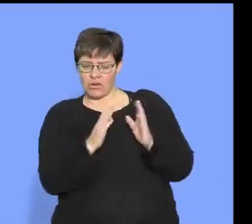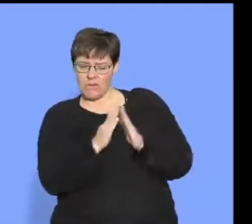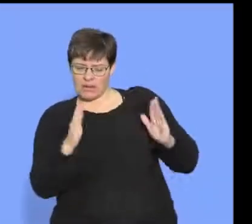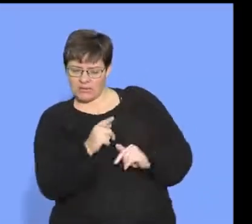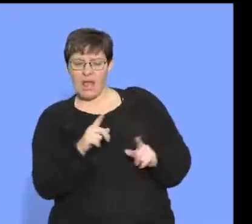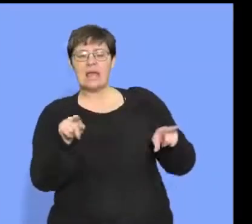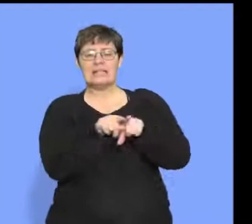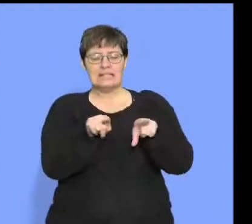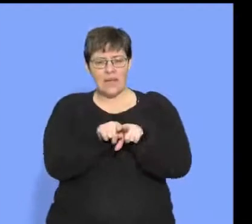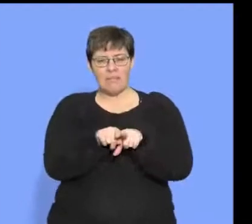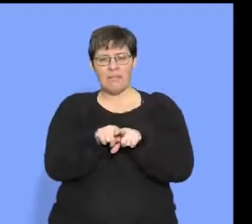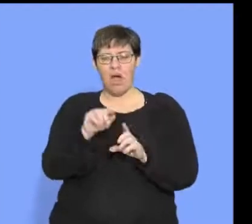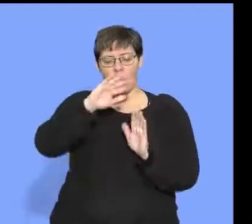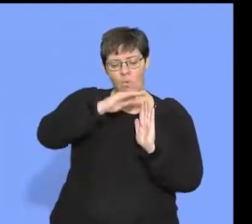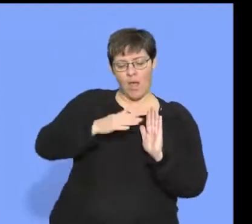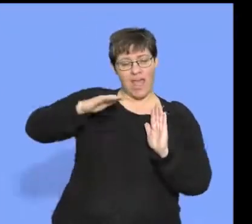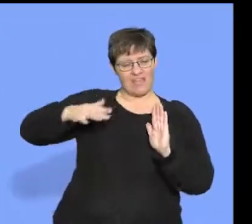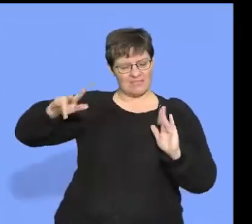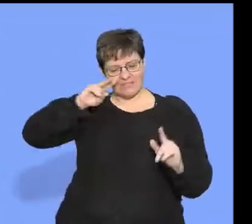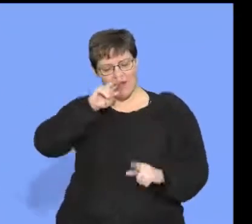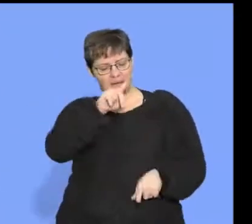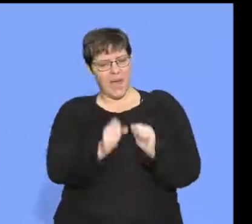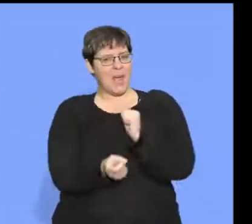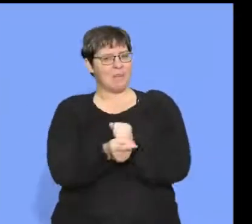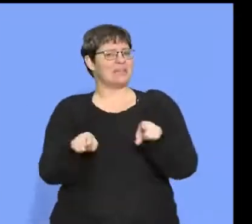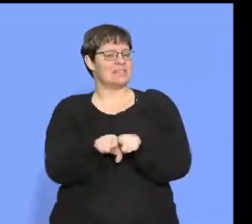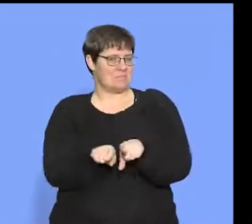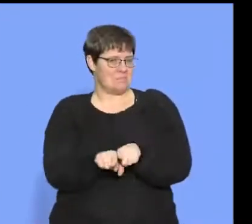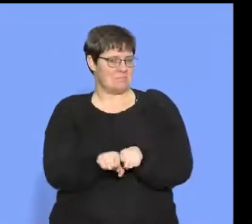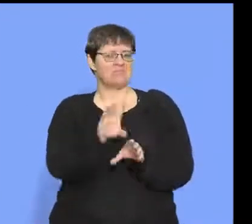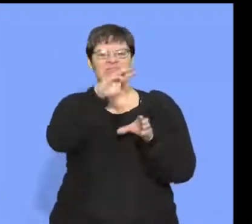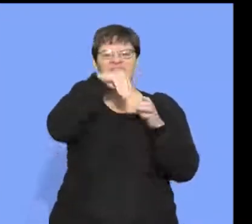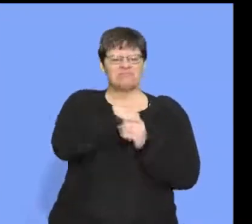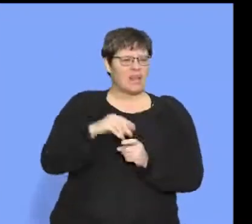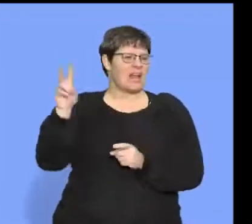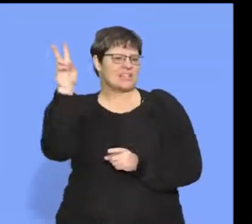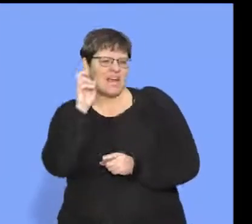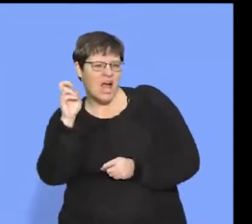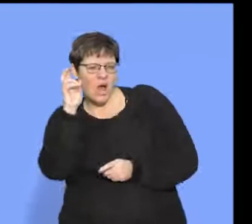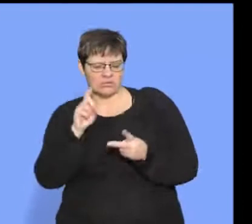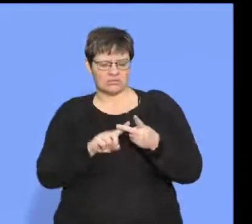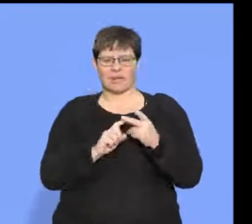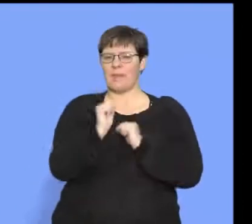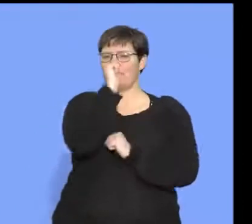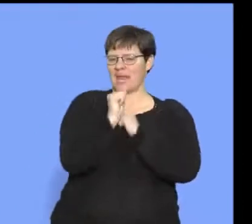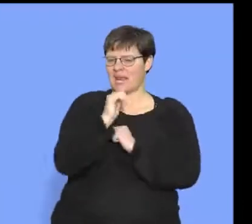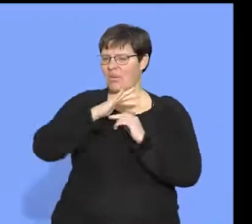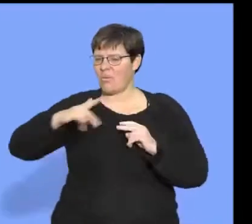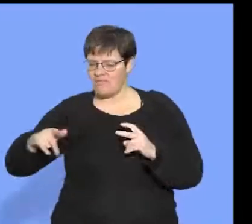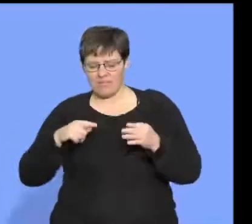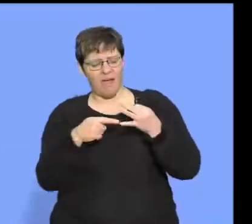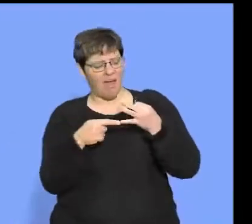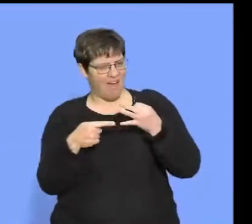behave like the waves we've already looked at as part of sound and mechanical